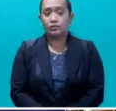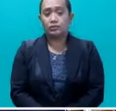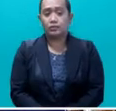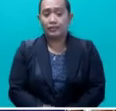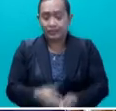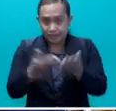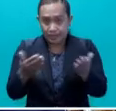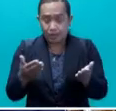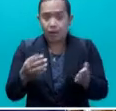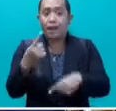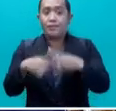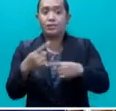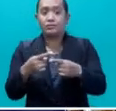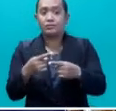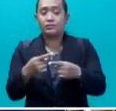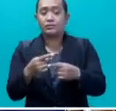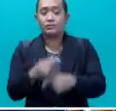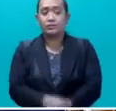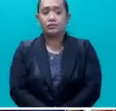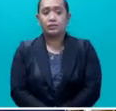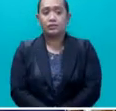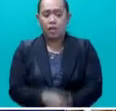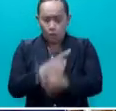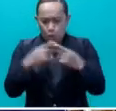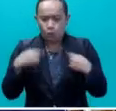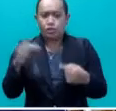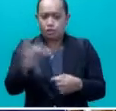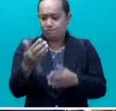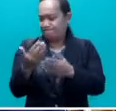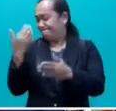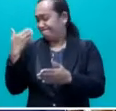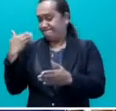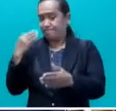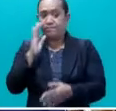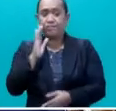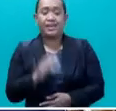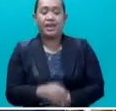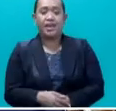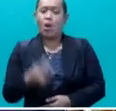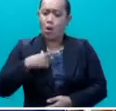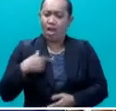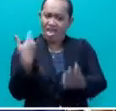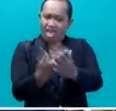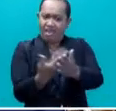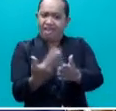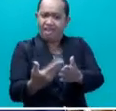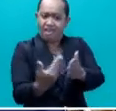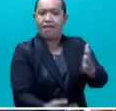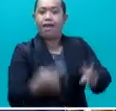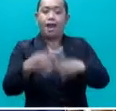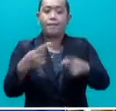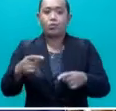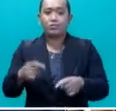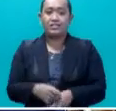current allegations regarding we need to go back to before that. Why go on about Professor Ahluwalia? That's just